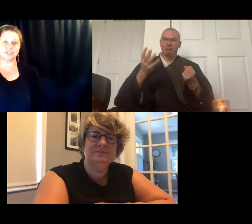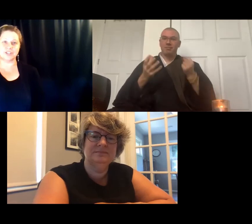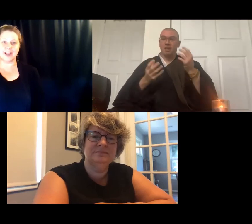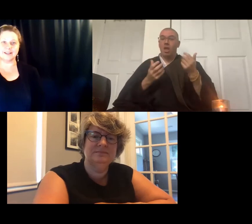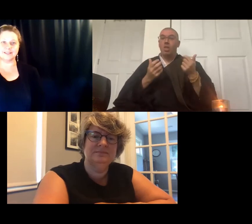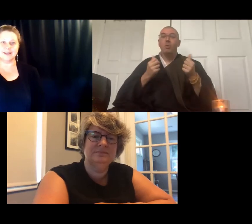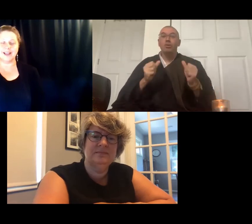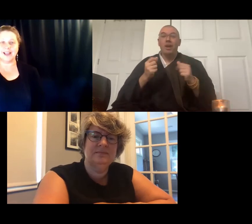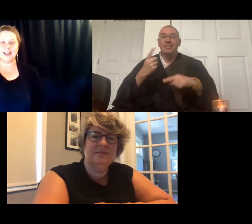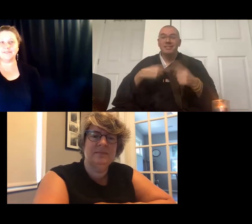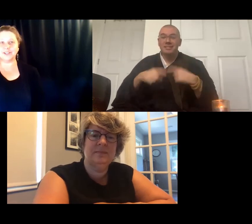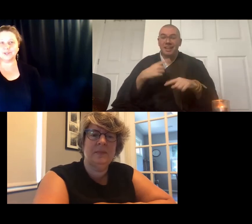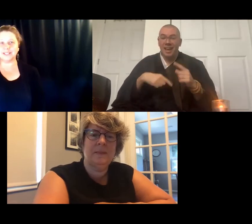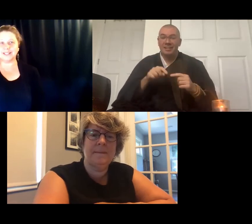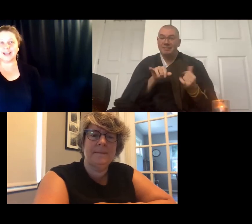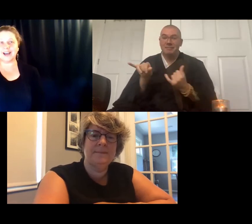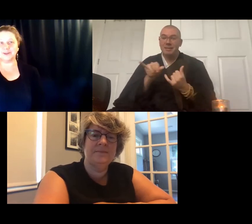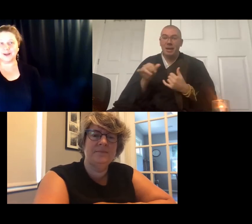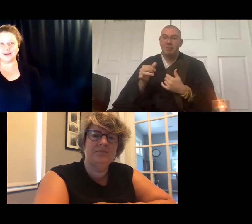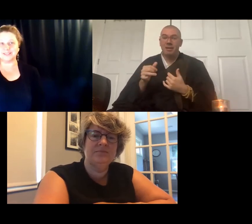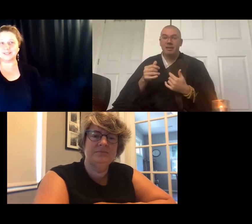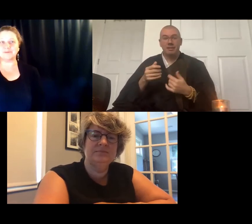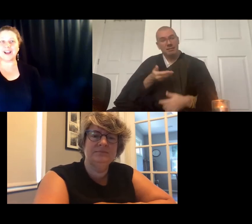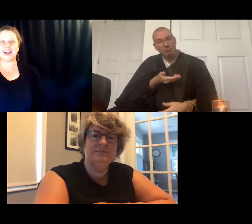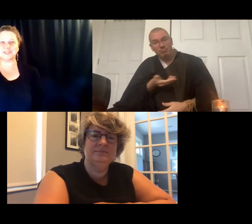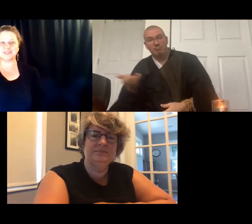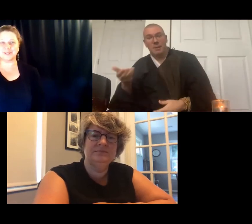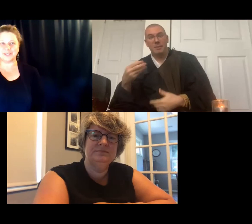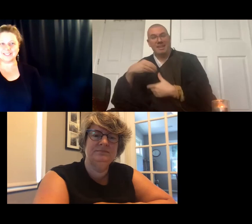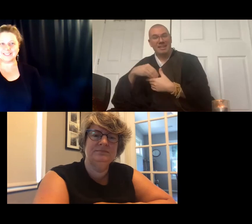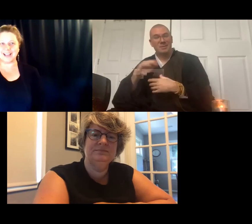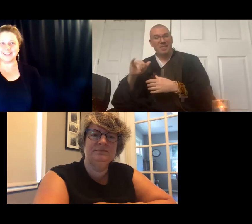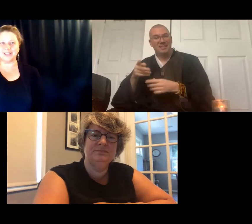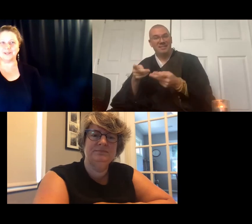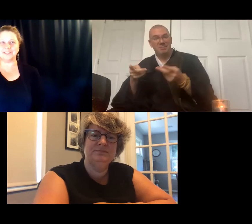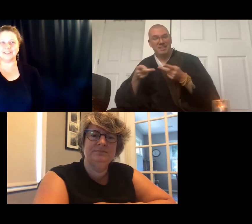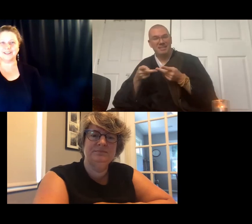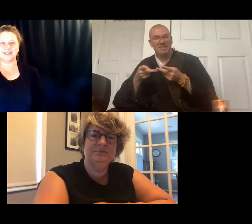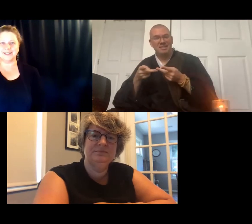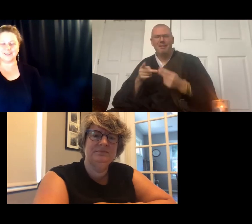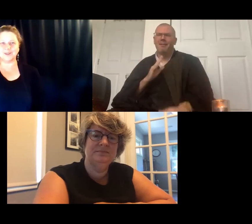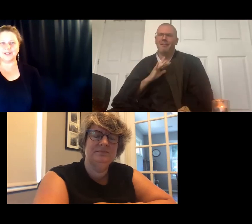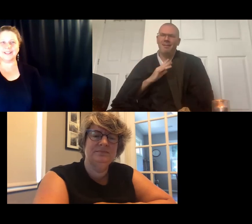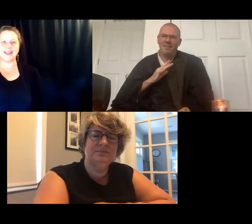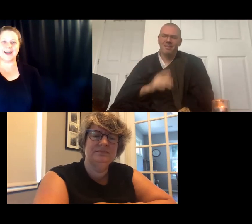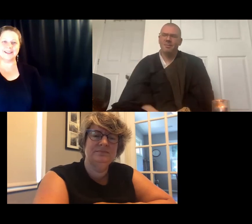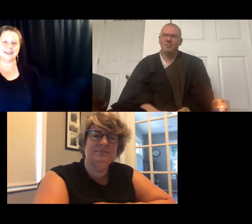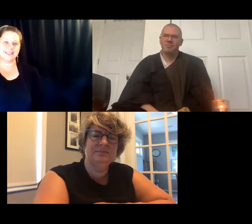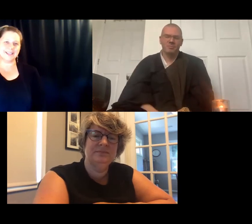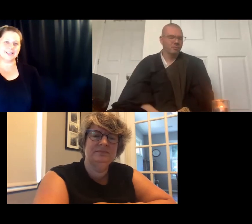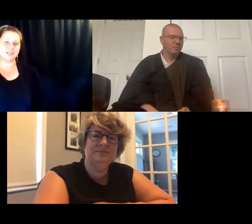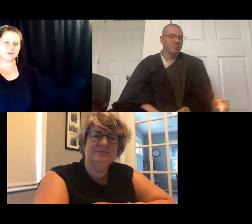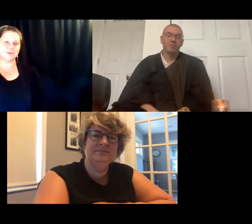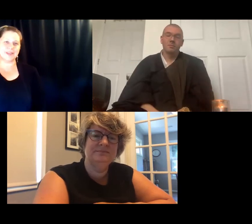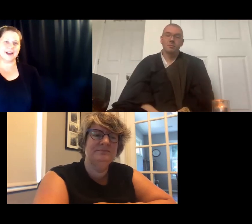voices to chant. And eventually the other monks were actually learning the sign language and learning that